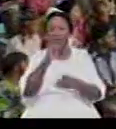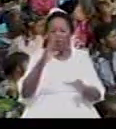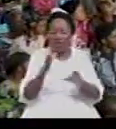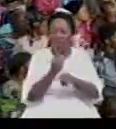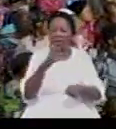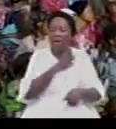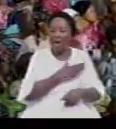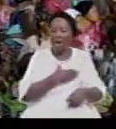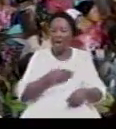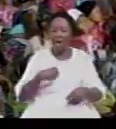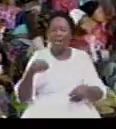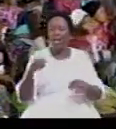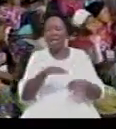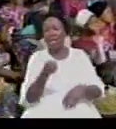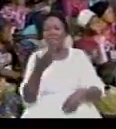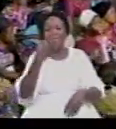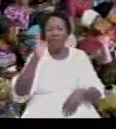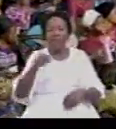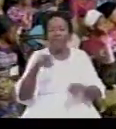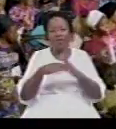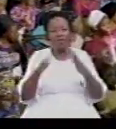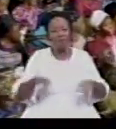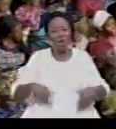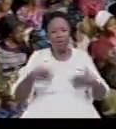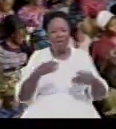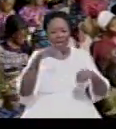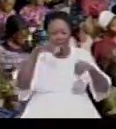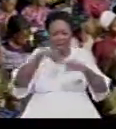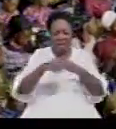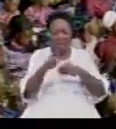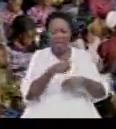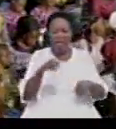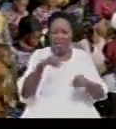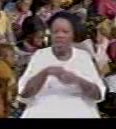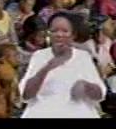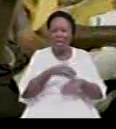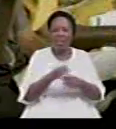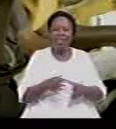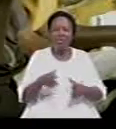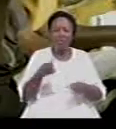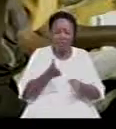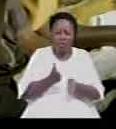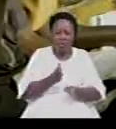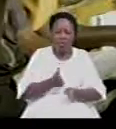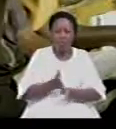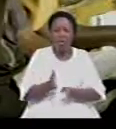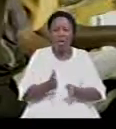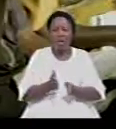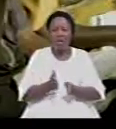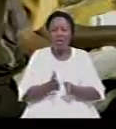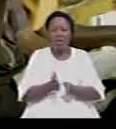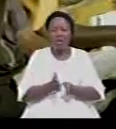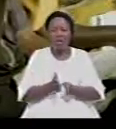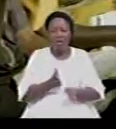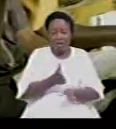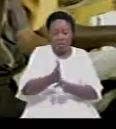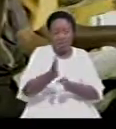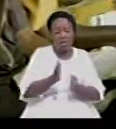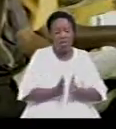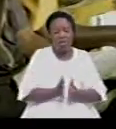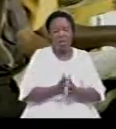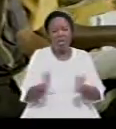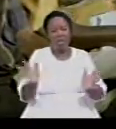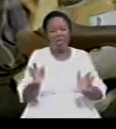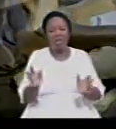your life. Enter ye in at the straight gate, for wide is the gate and broad is